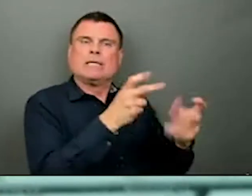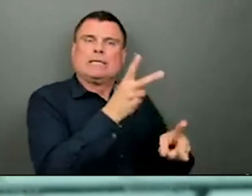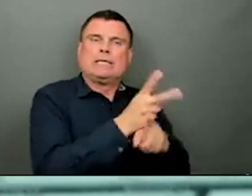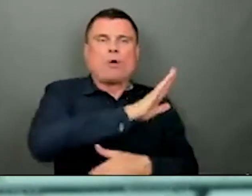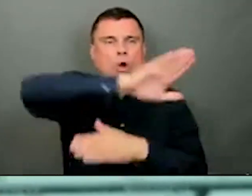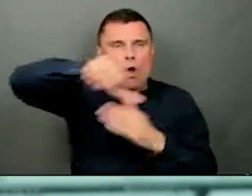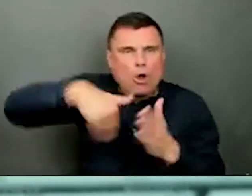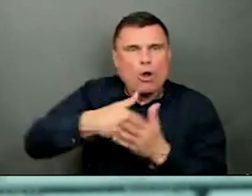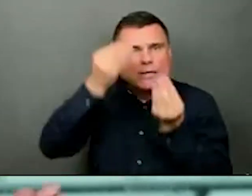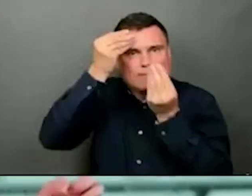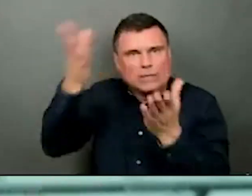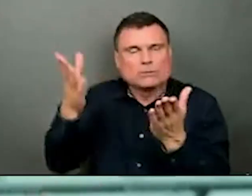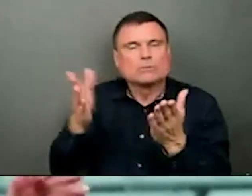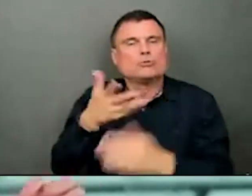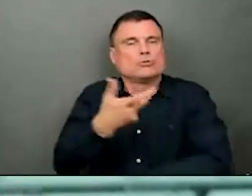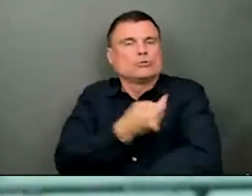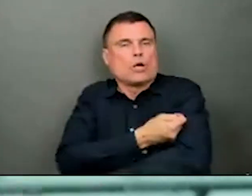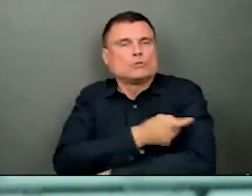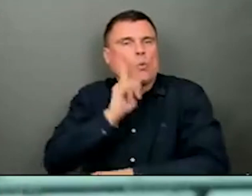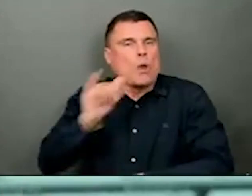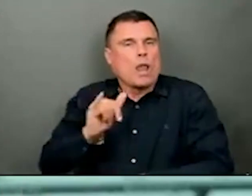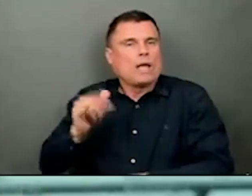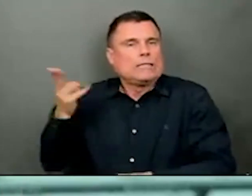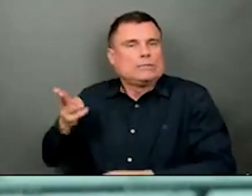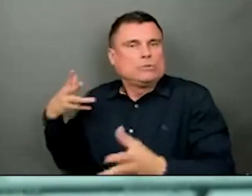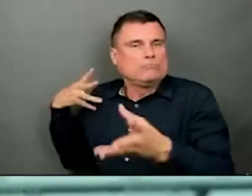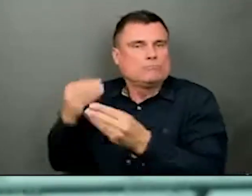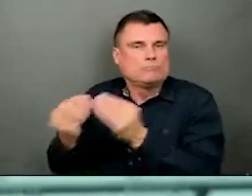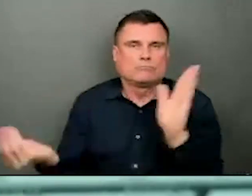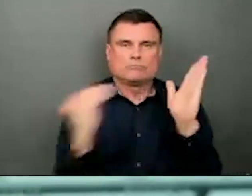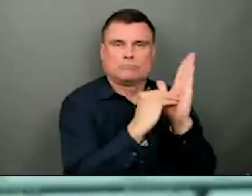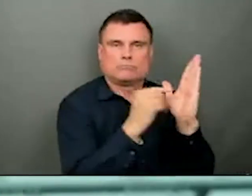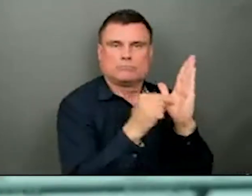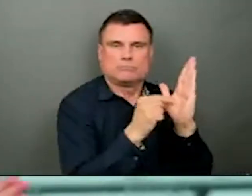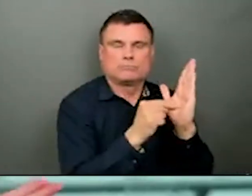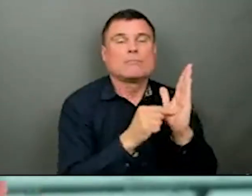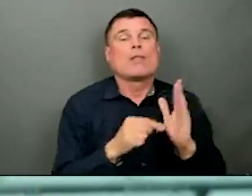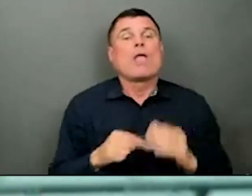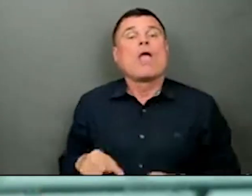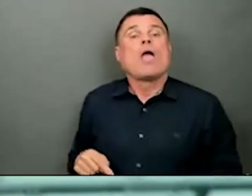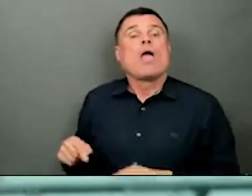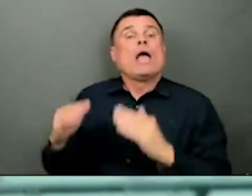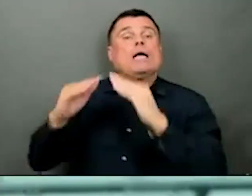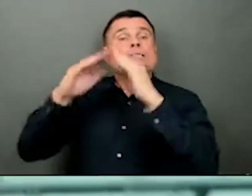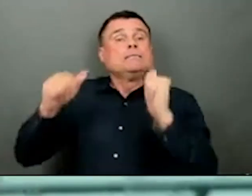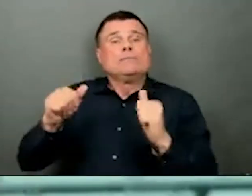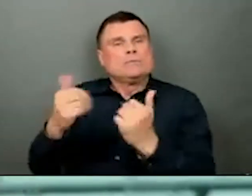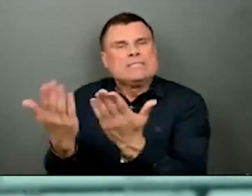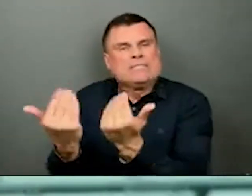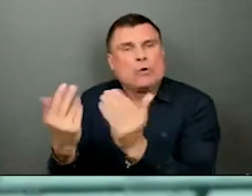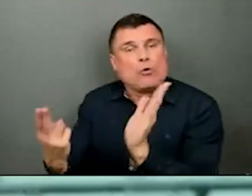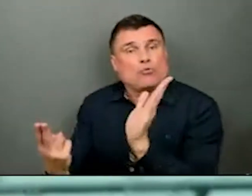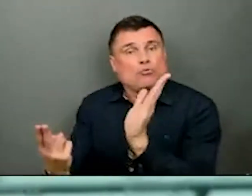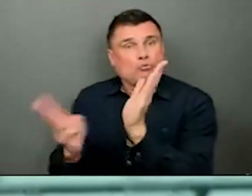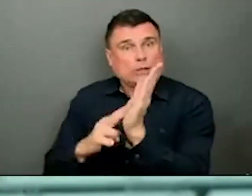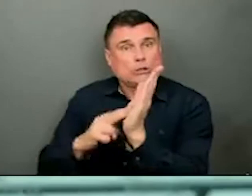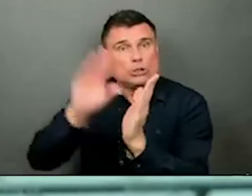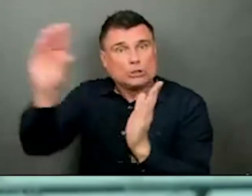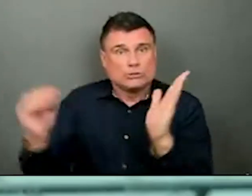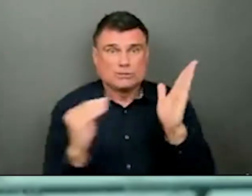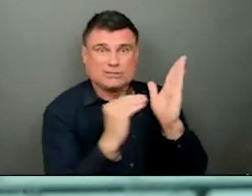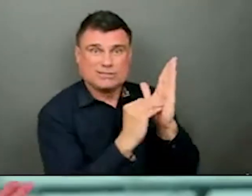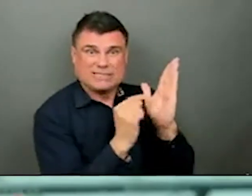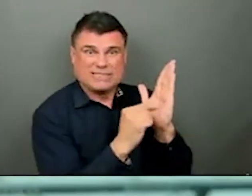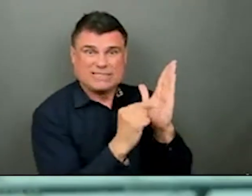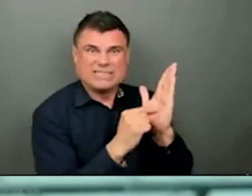the registry, but it's coming in from different places, and that is all now being moved into one single provincial,